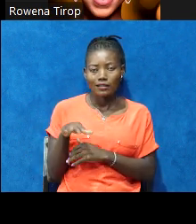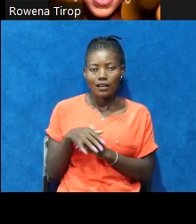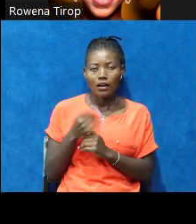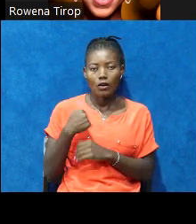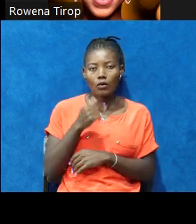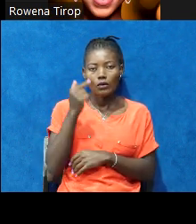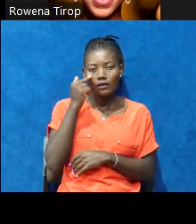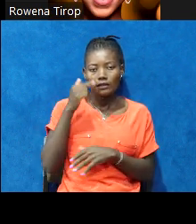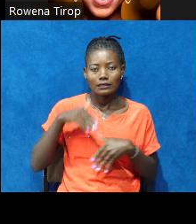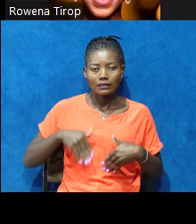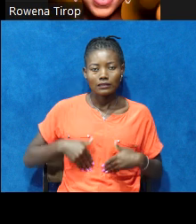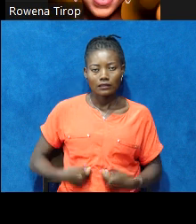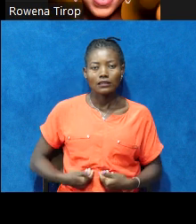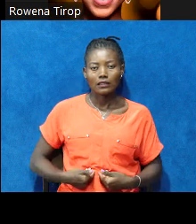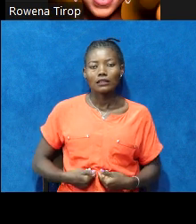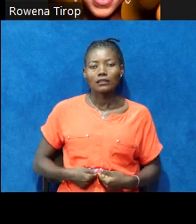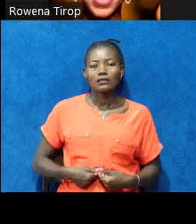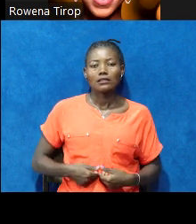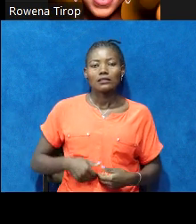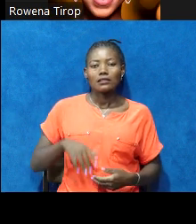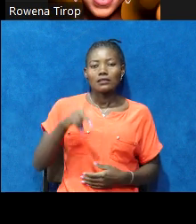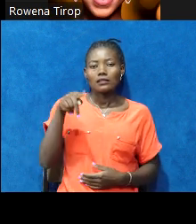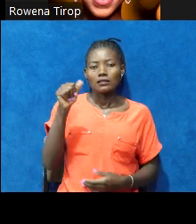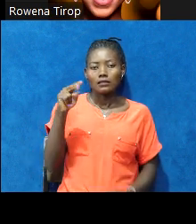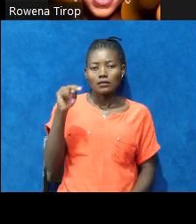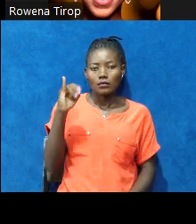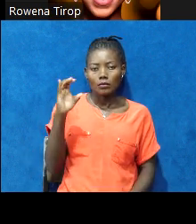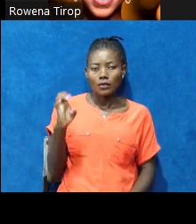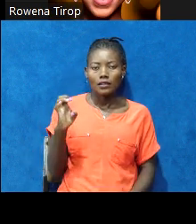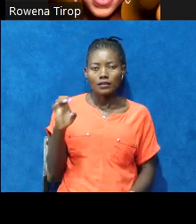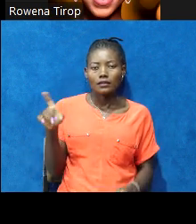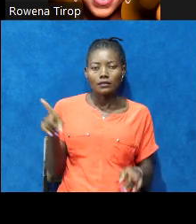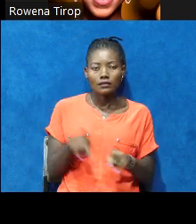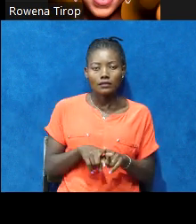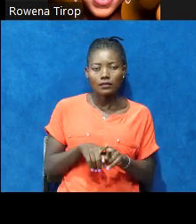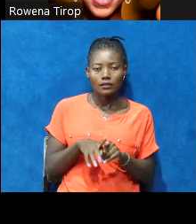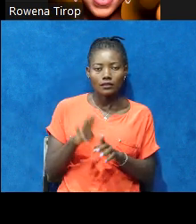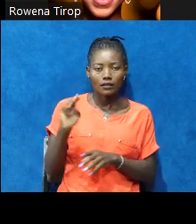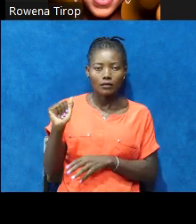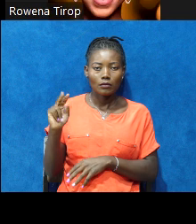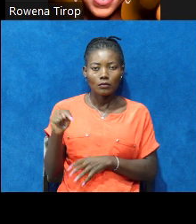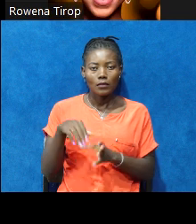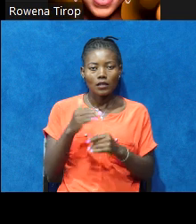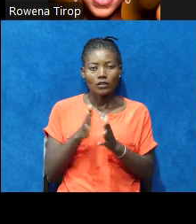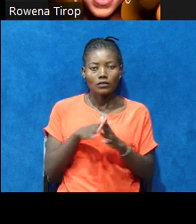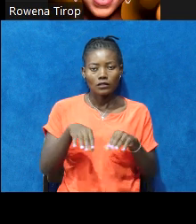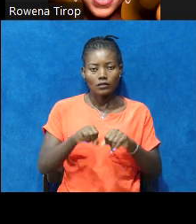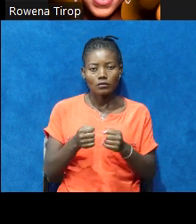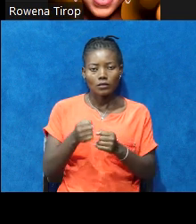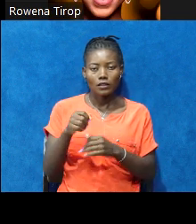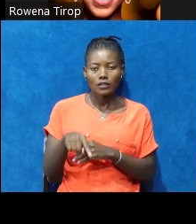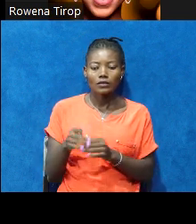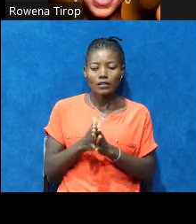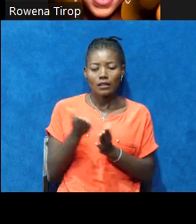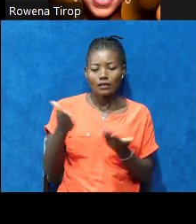see fatigue, exhaustion, panic, anxiety, burnout, and breakdown. And this is